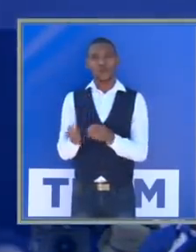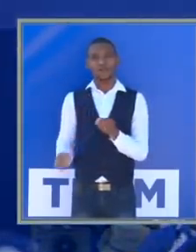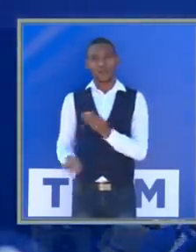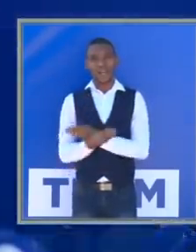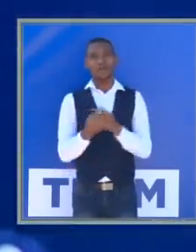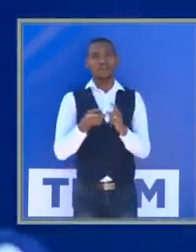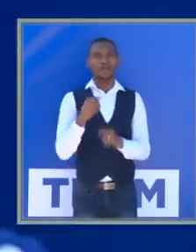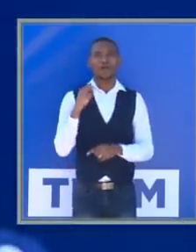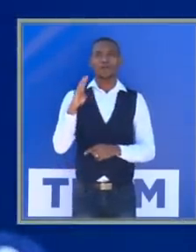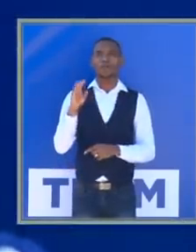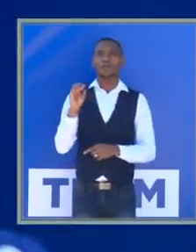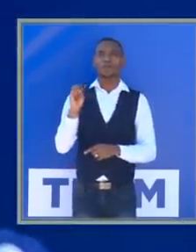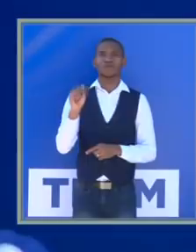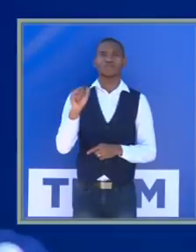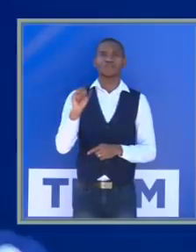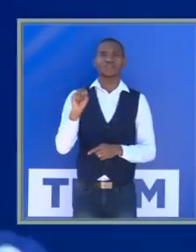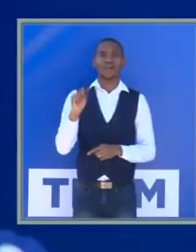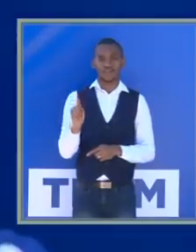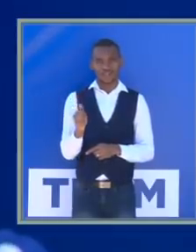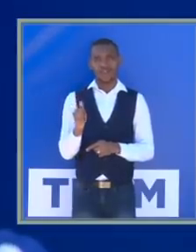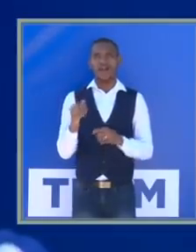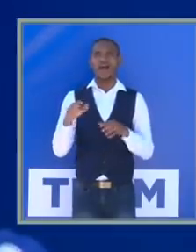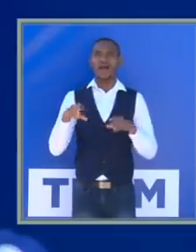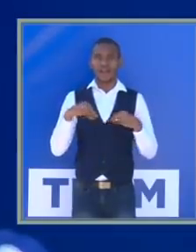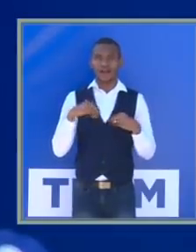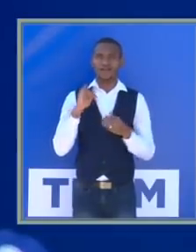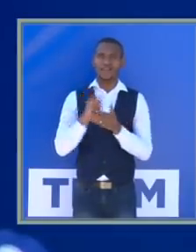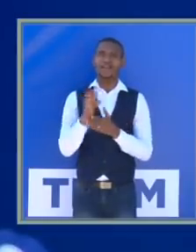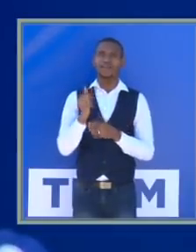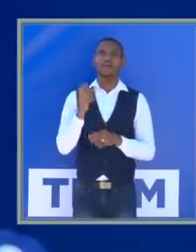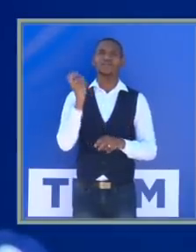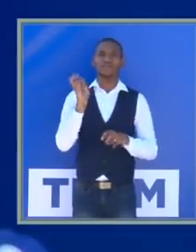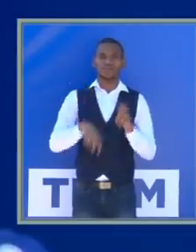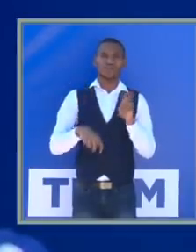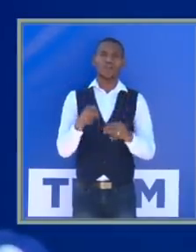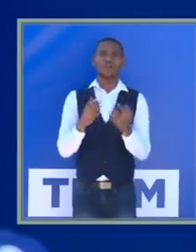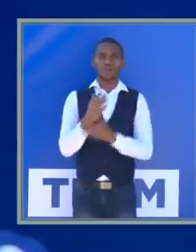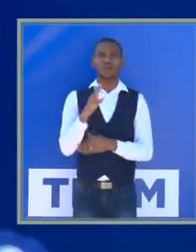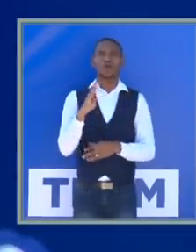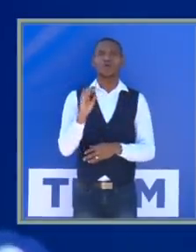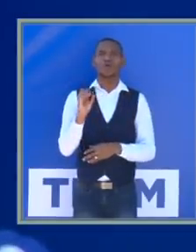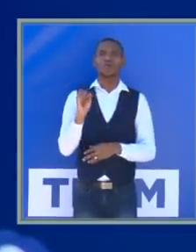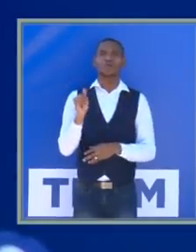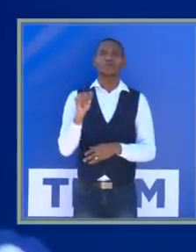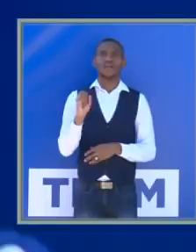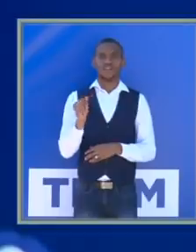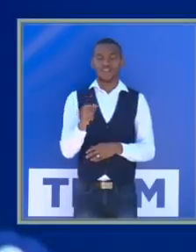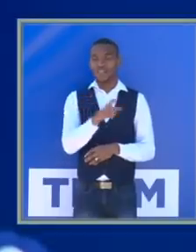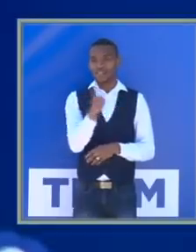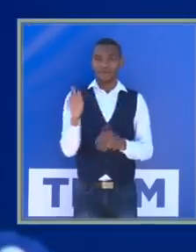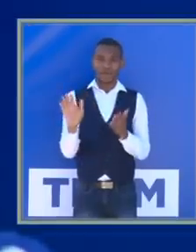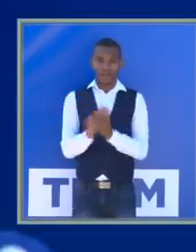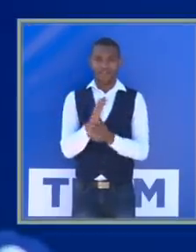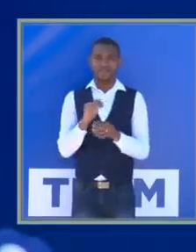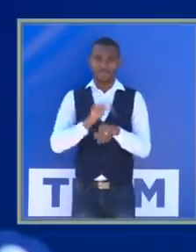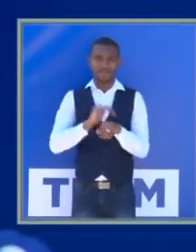from Bosasa and allowed his money to be stolen through Bosasa. Him and all of his friends have